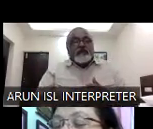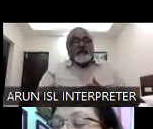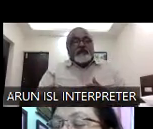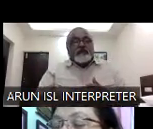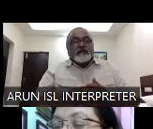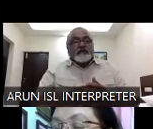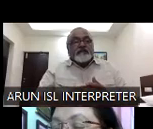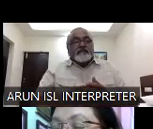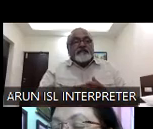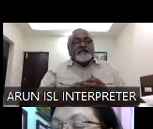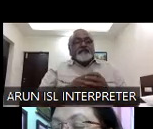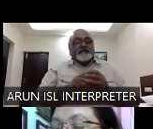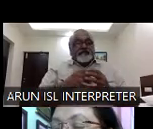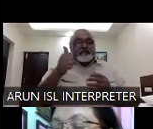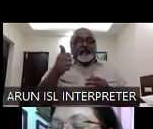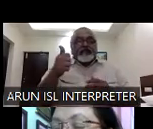I going okay?